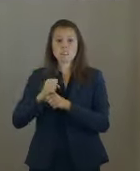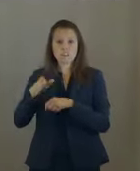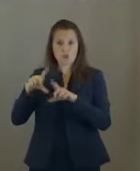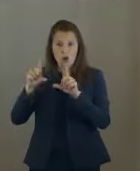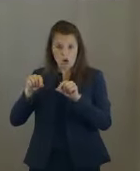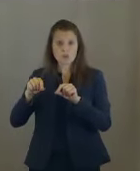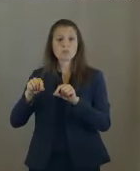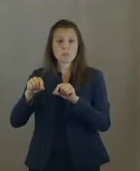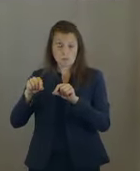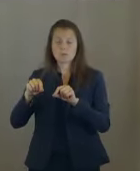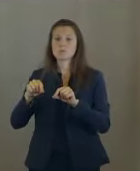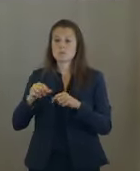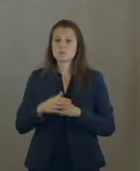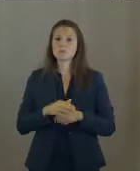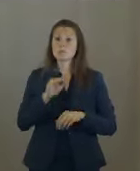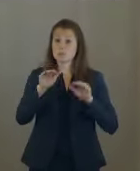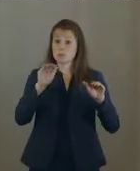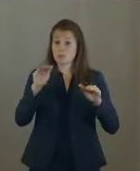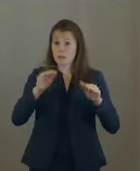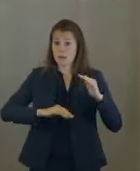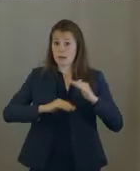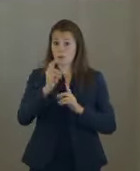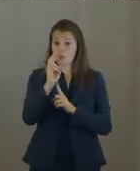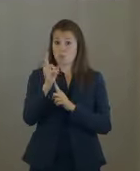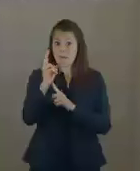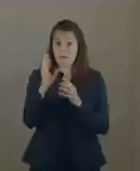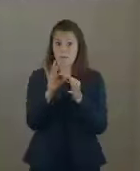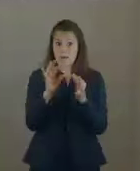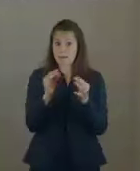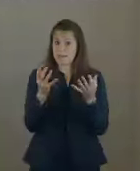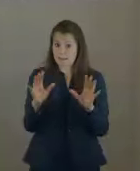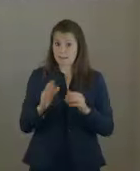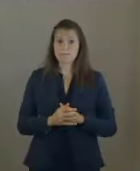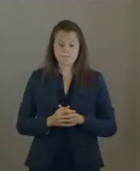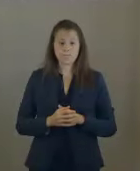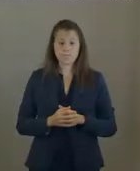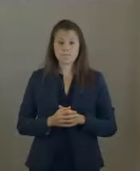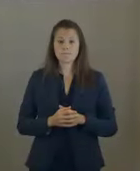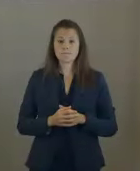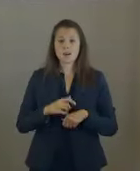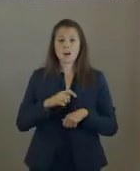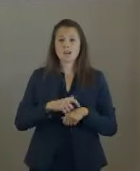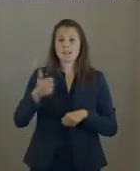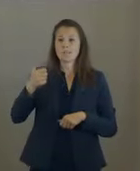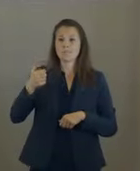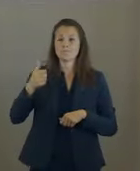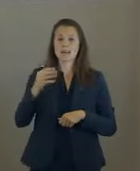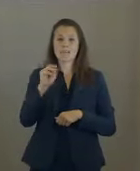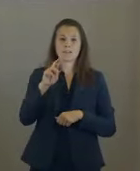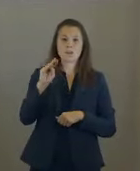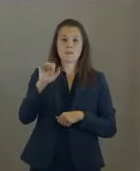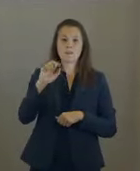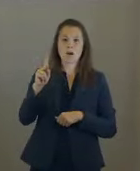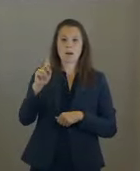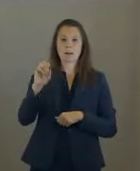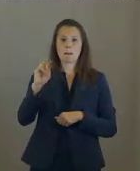Take them up in the order received. I want to remind you that you have 2 minutes to speak before the commission. Our timekeeper will be Mr. Mark Bishop,